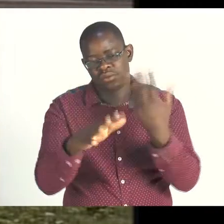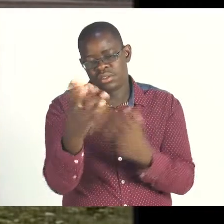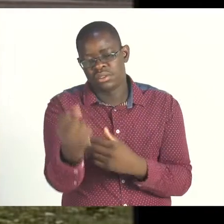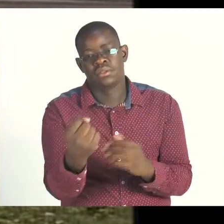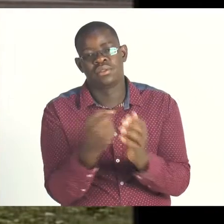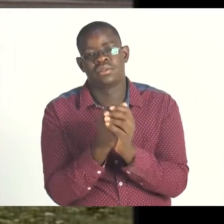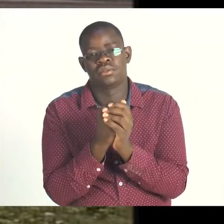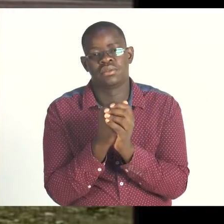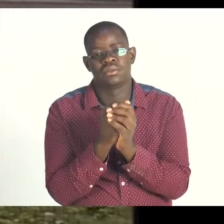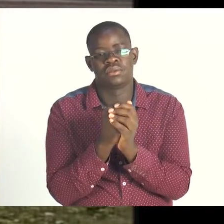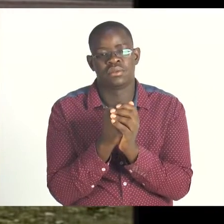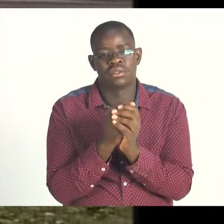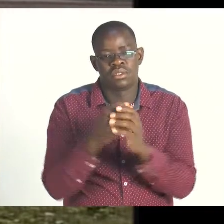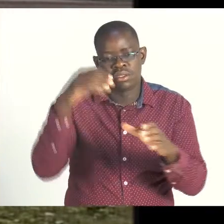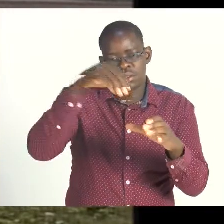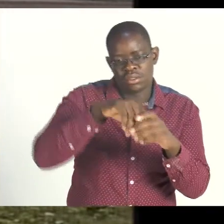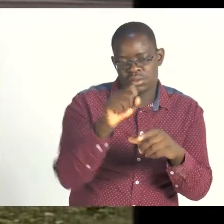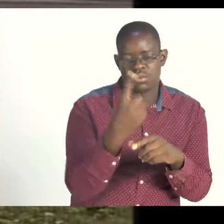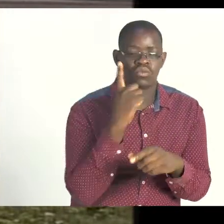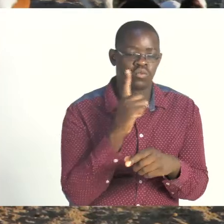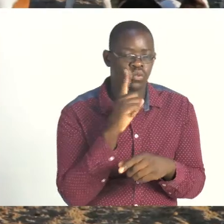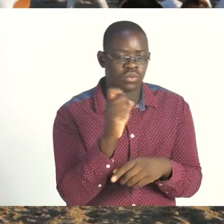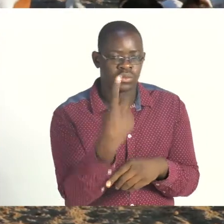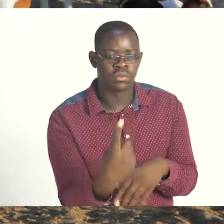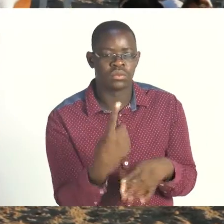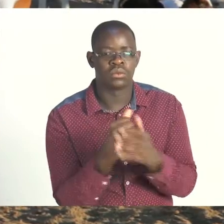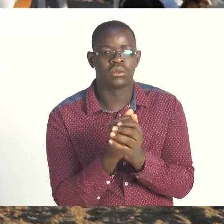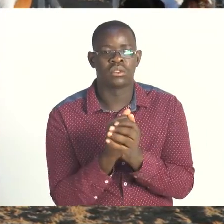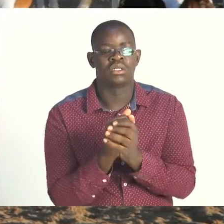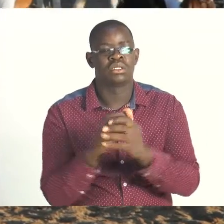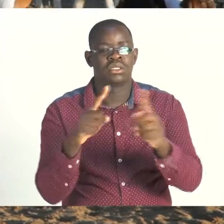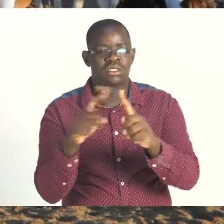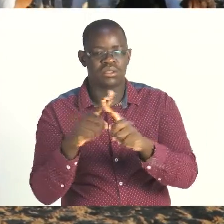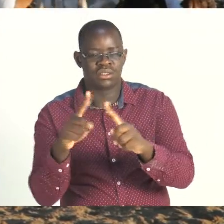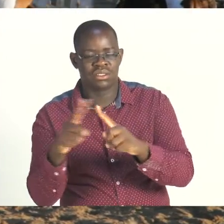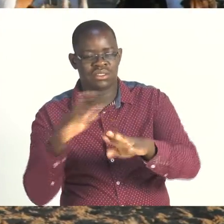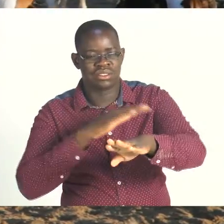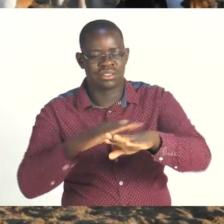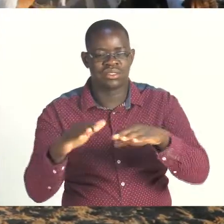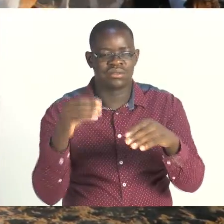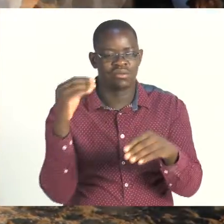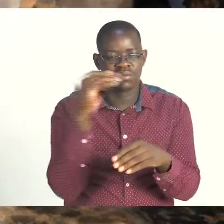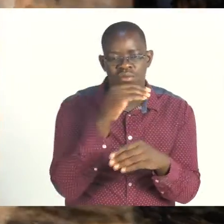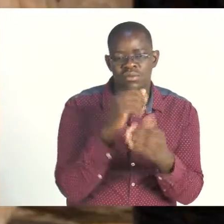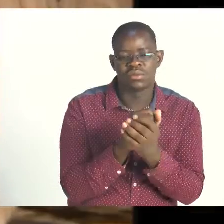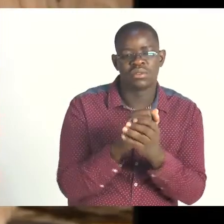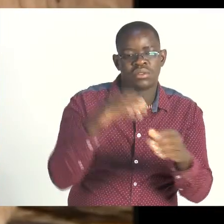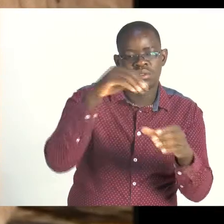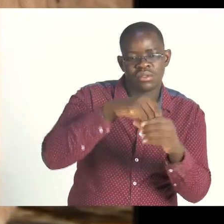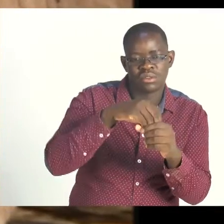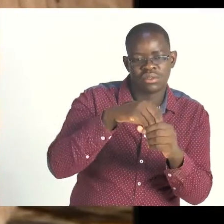farm, that is within our control. There are various grazing systems that farmers could apply